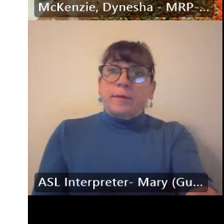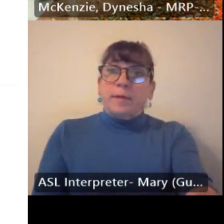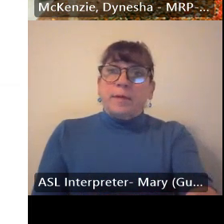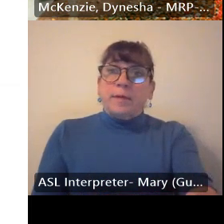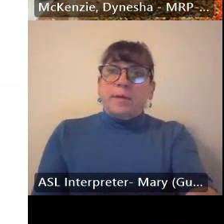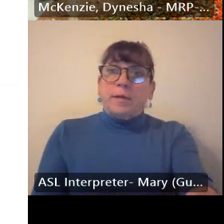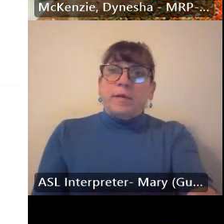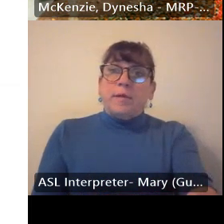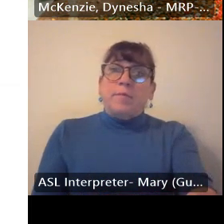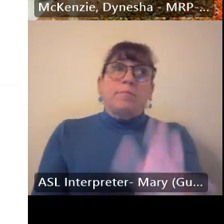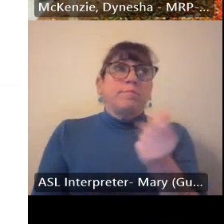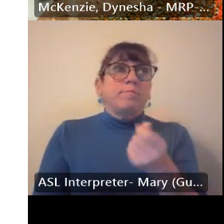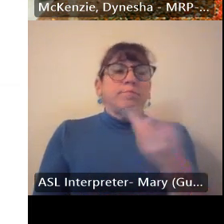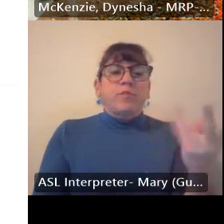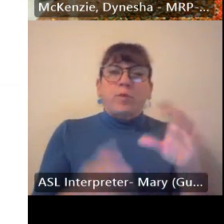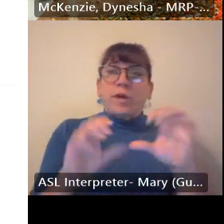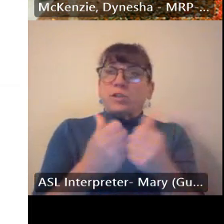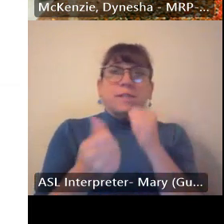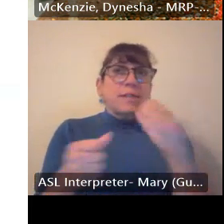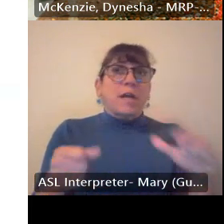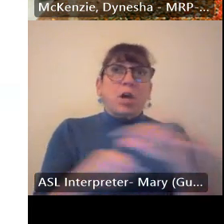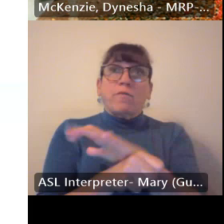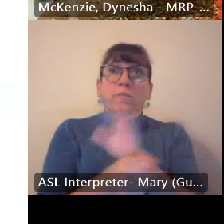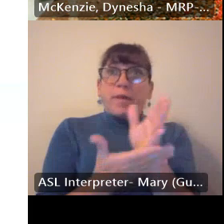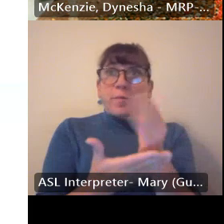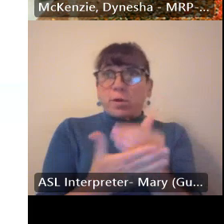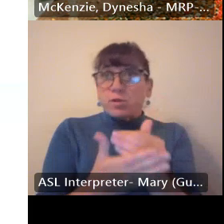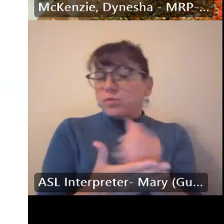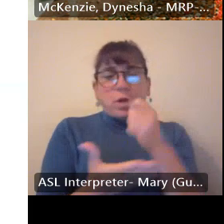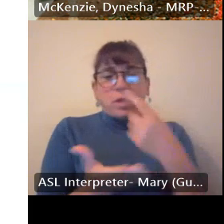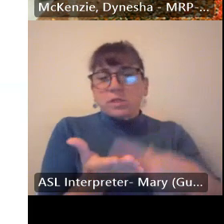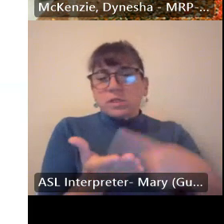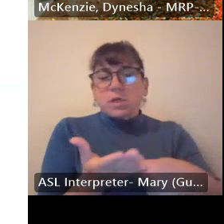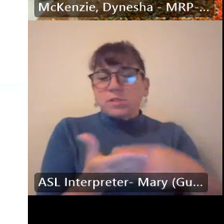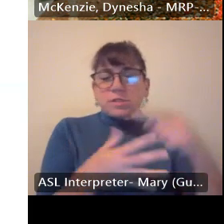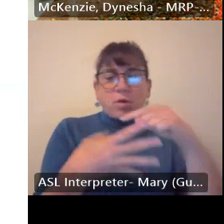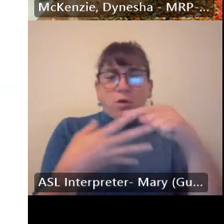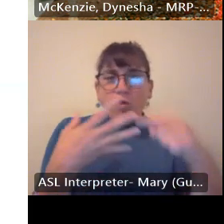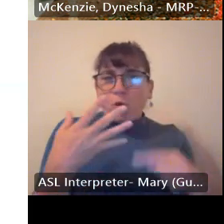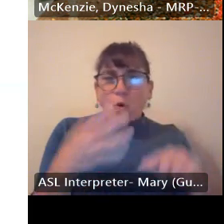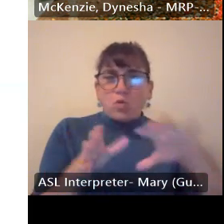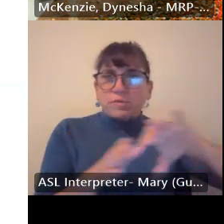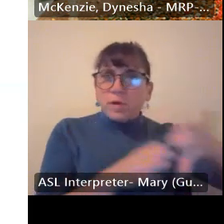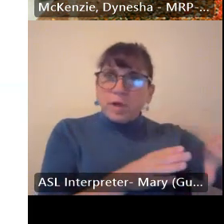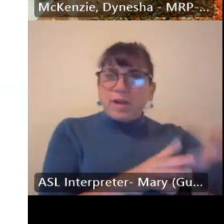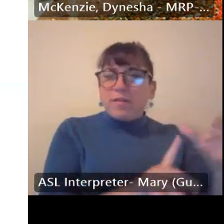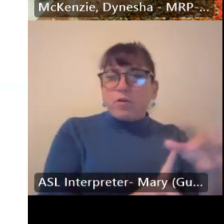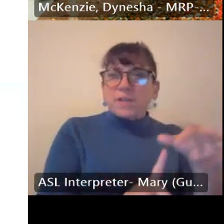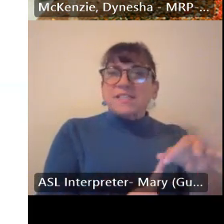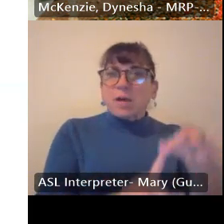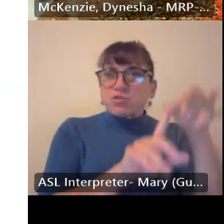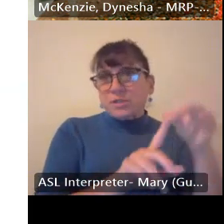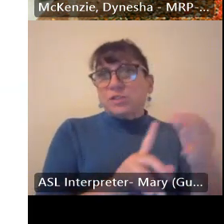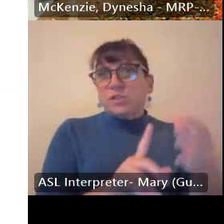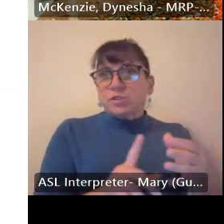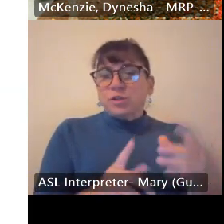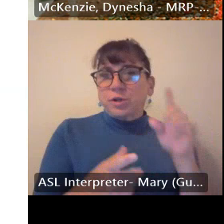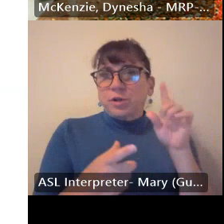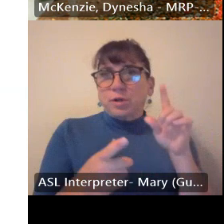not necessarily covered by the budget. I'm not going to talk about those because they are by far the exceptions to the